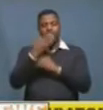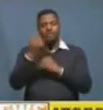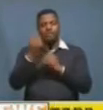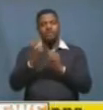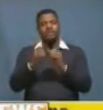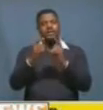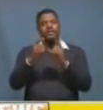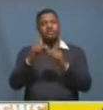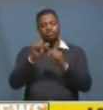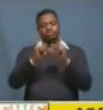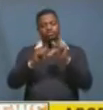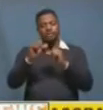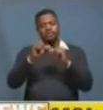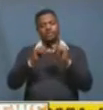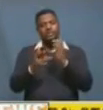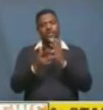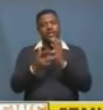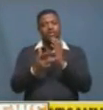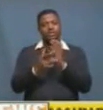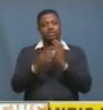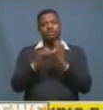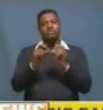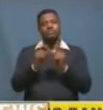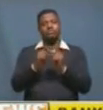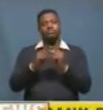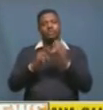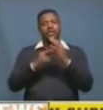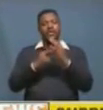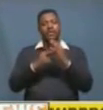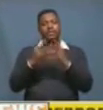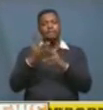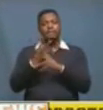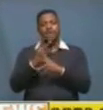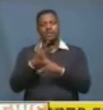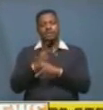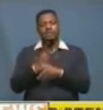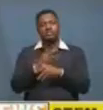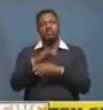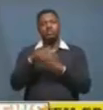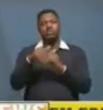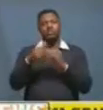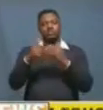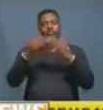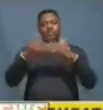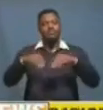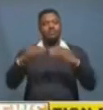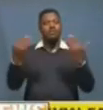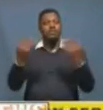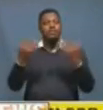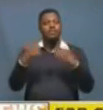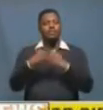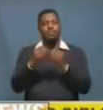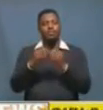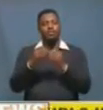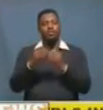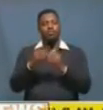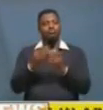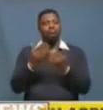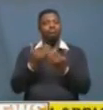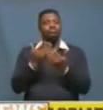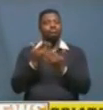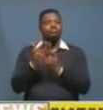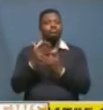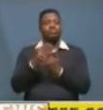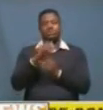in science, technology, engineering and mathematics, with all barriers broken, to flourish and explore. Stanbic